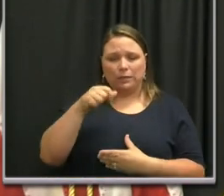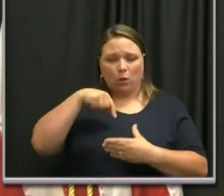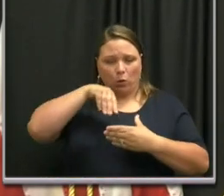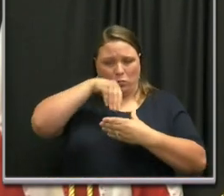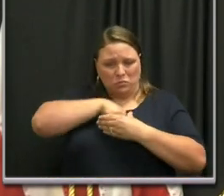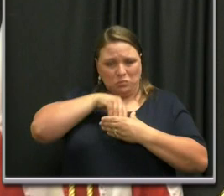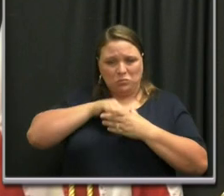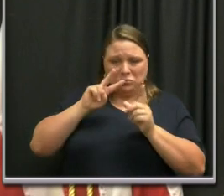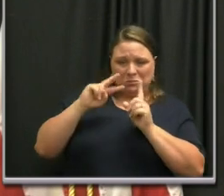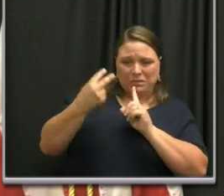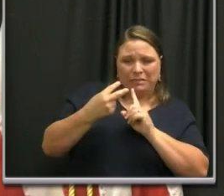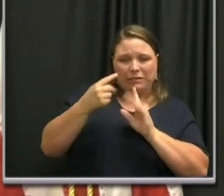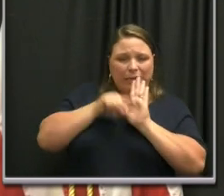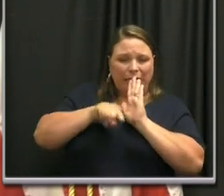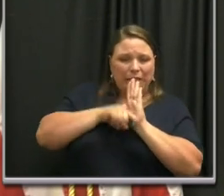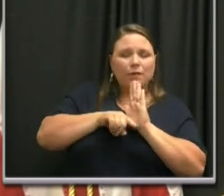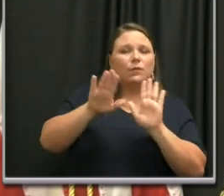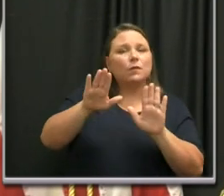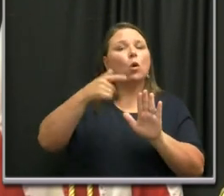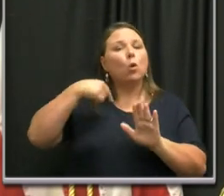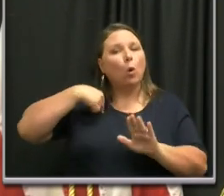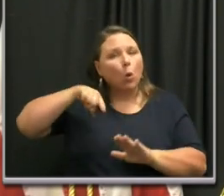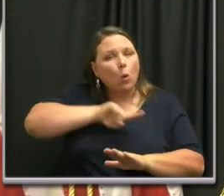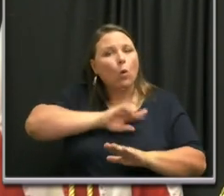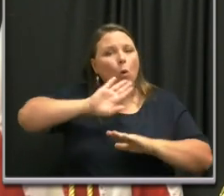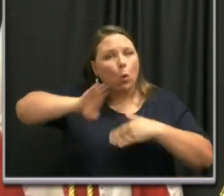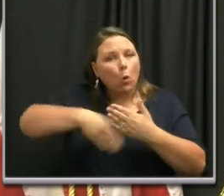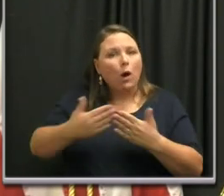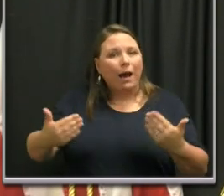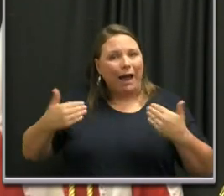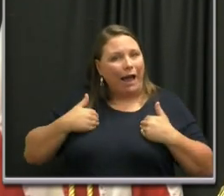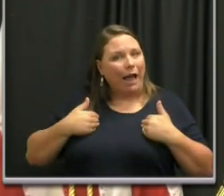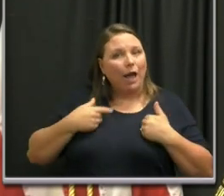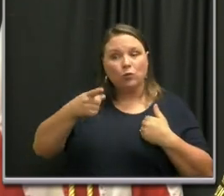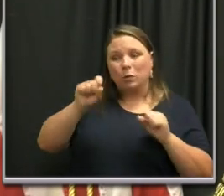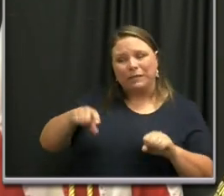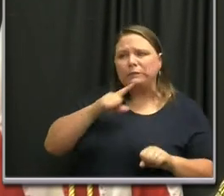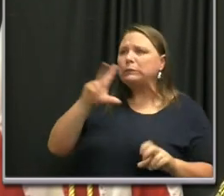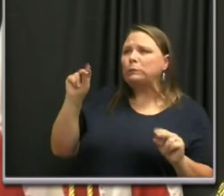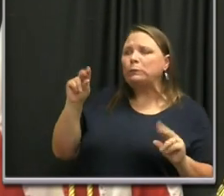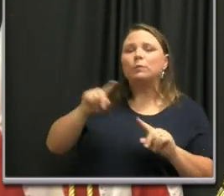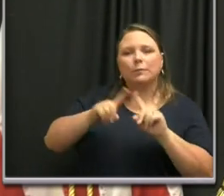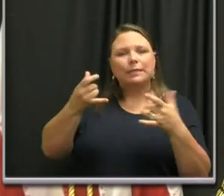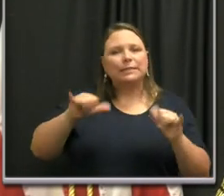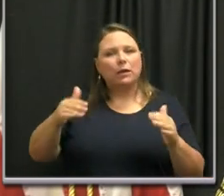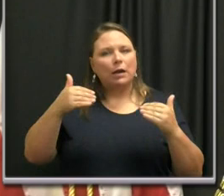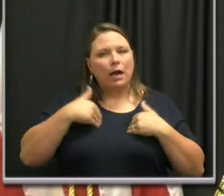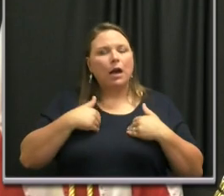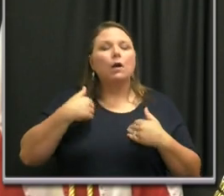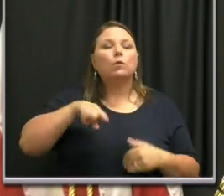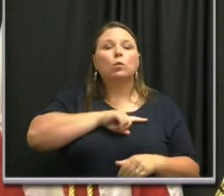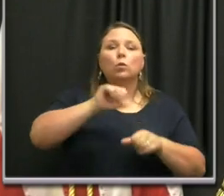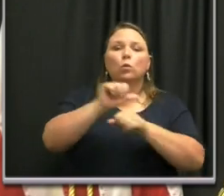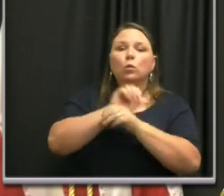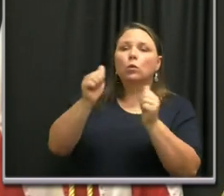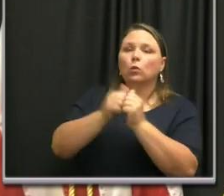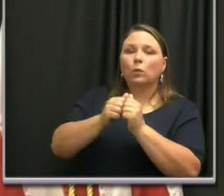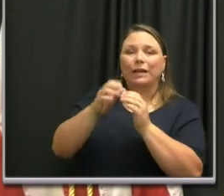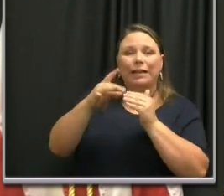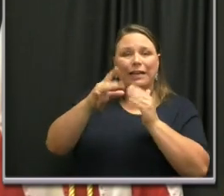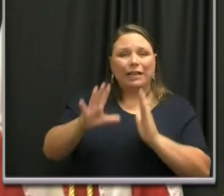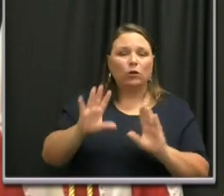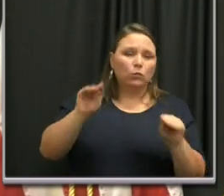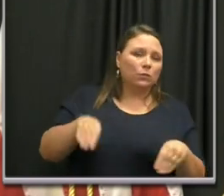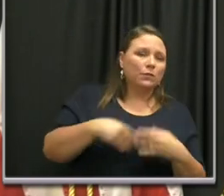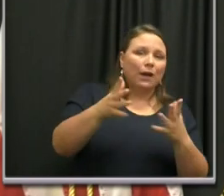have. We can deny it. We all have it. So we have worked with national leaders and specific with PERF to provide that training, to